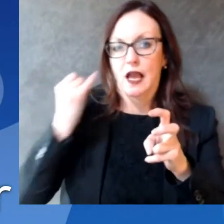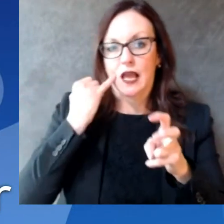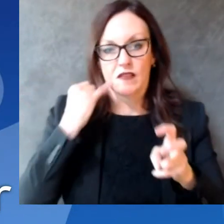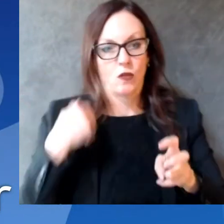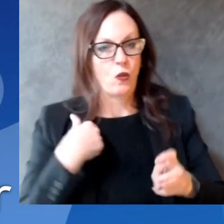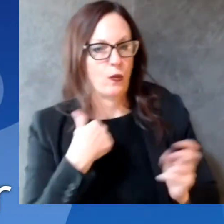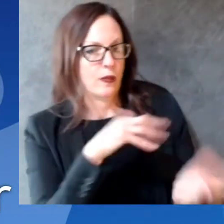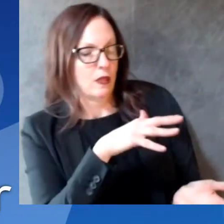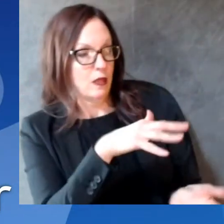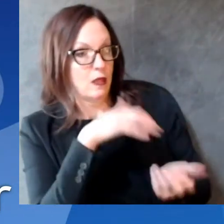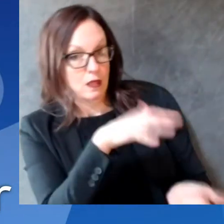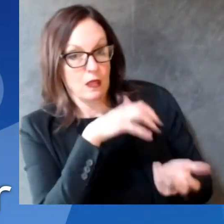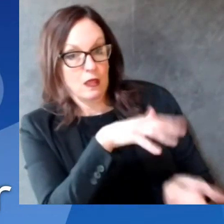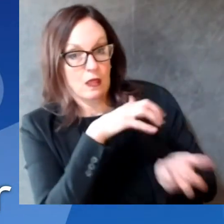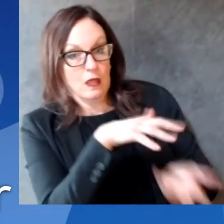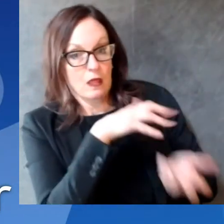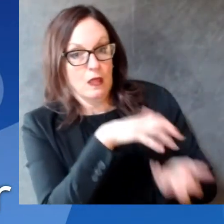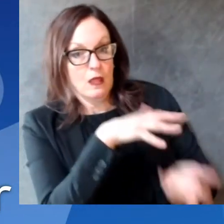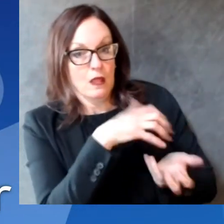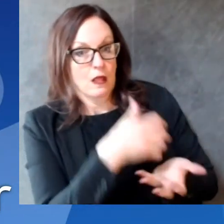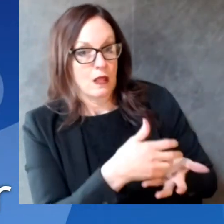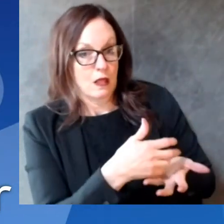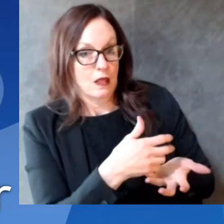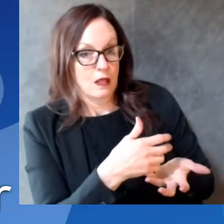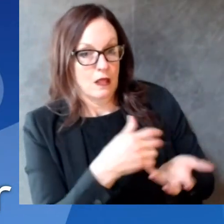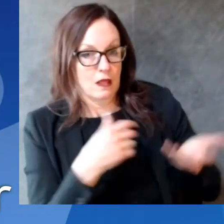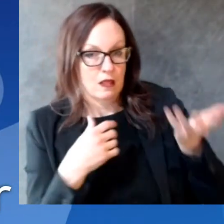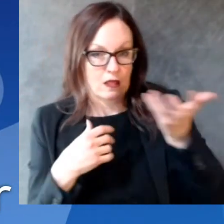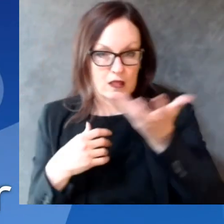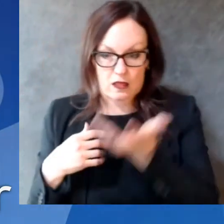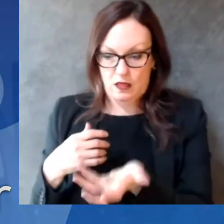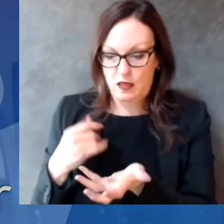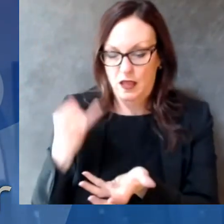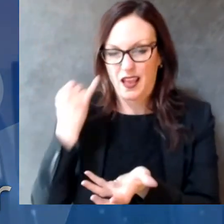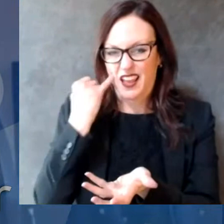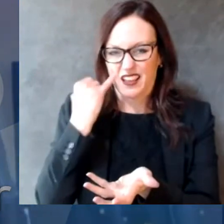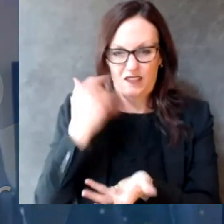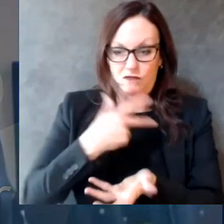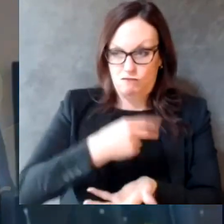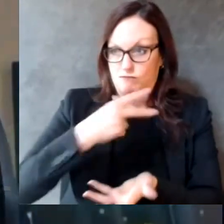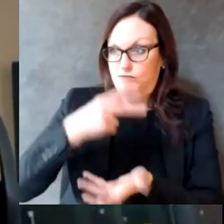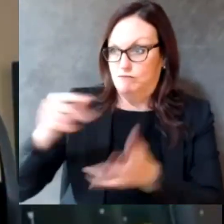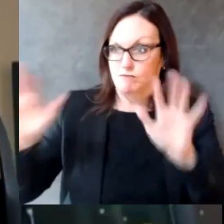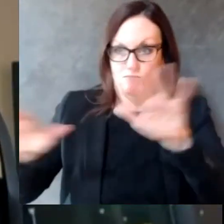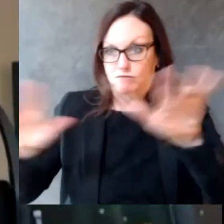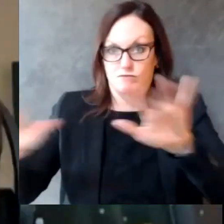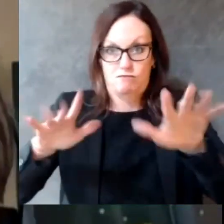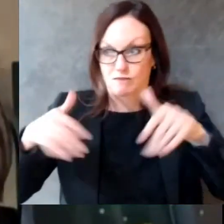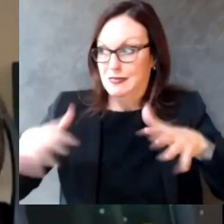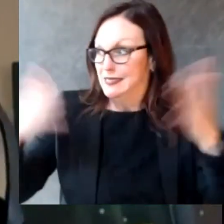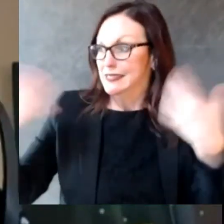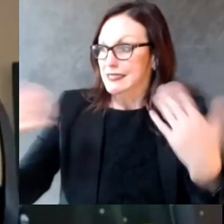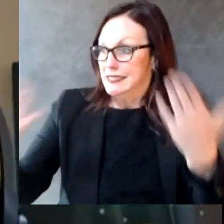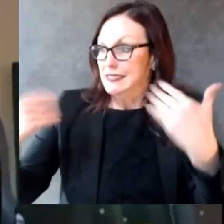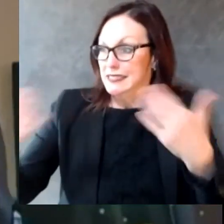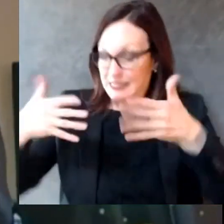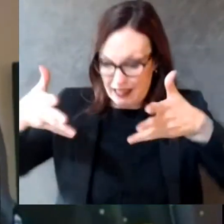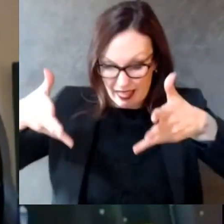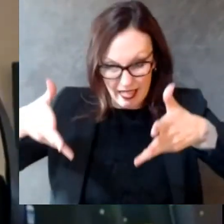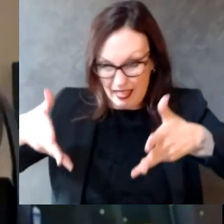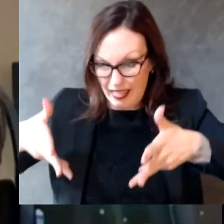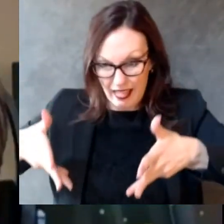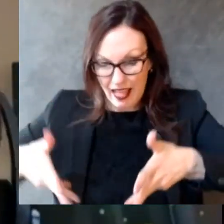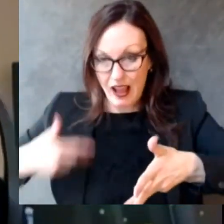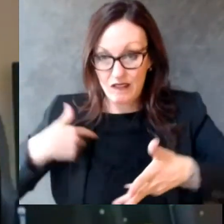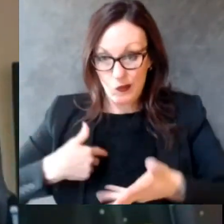our state? Yeah, thanks, Stephanie. I was able to be in a briefing this morning where this new